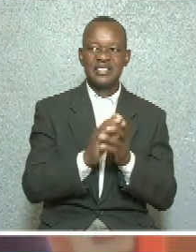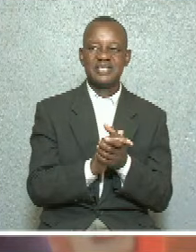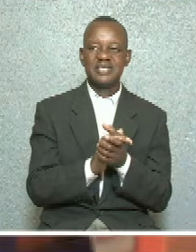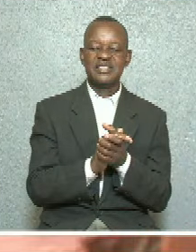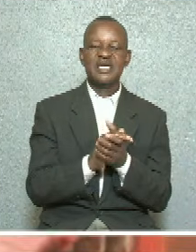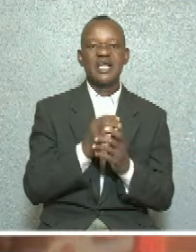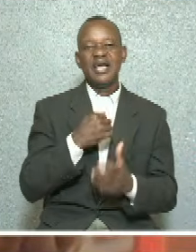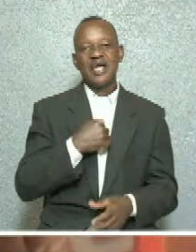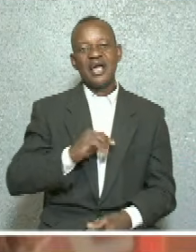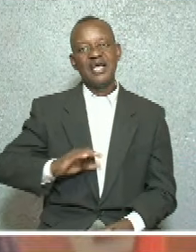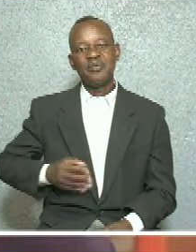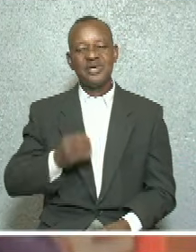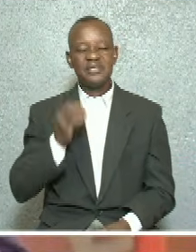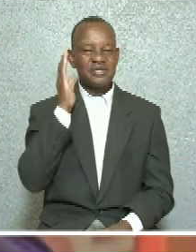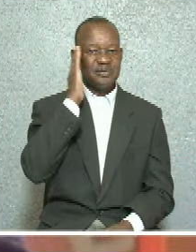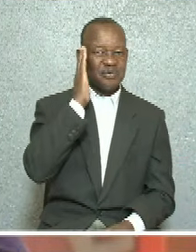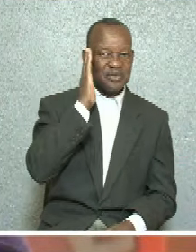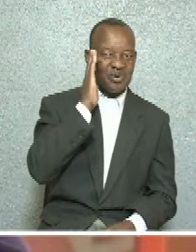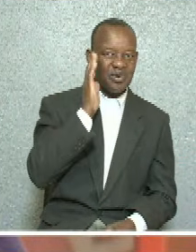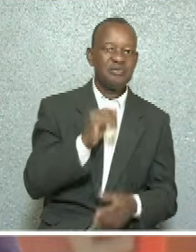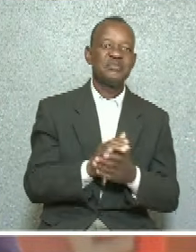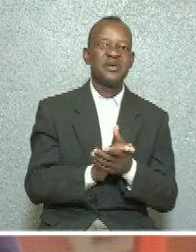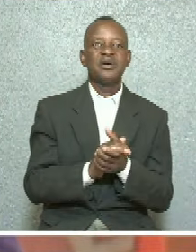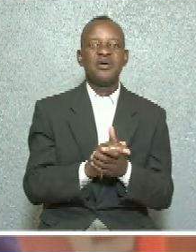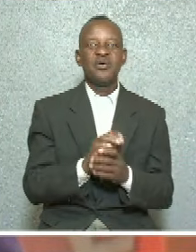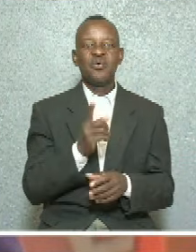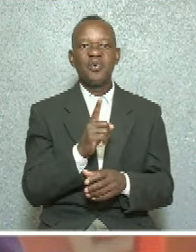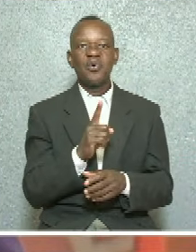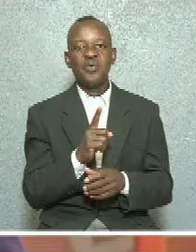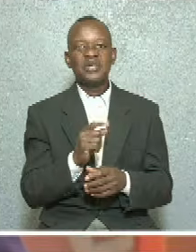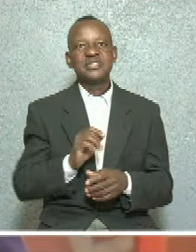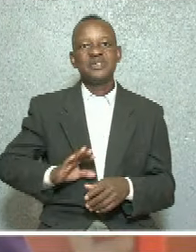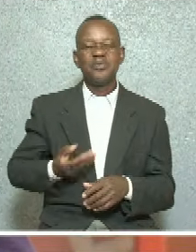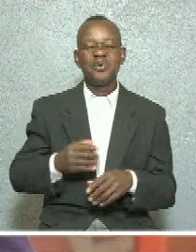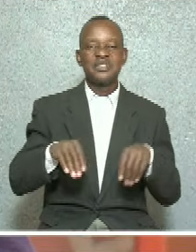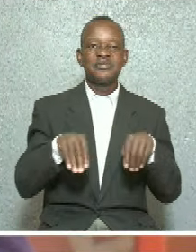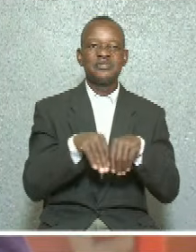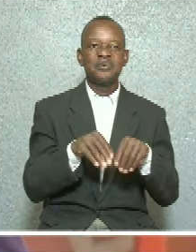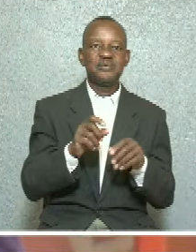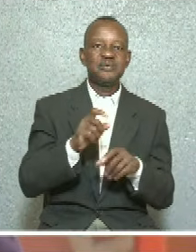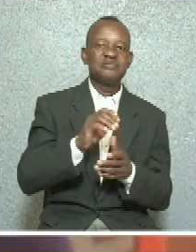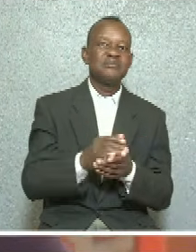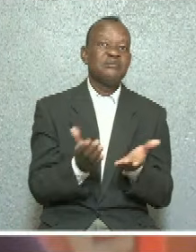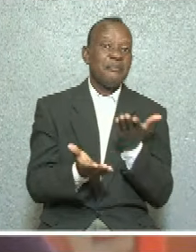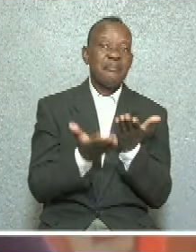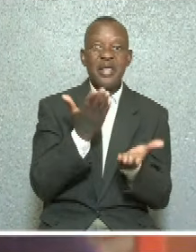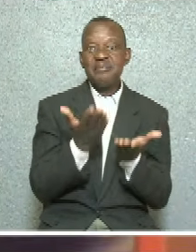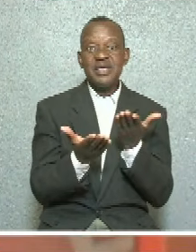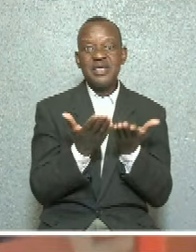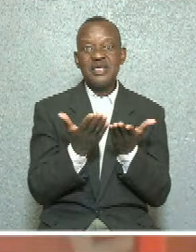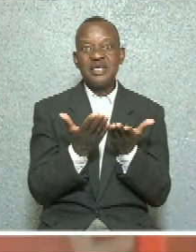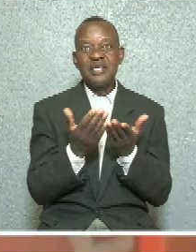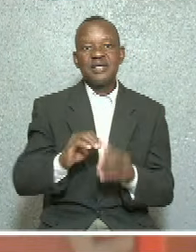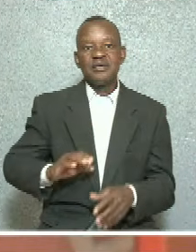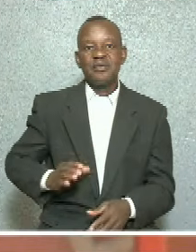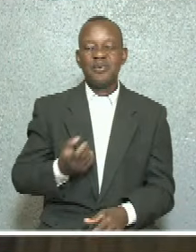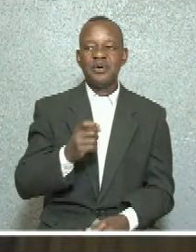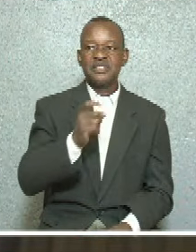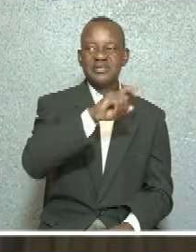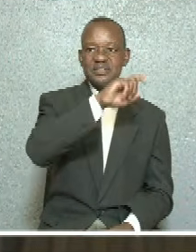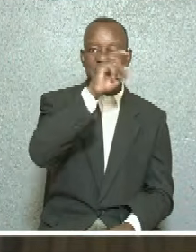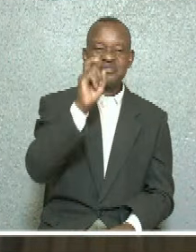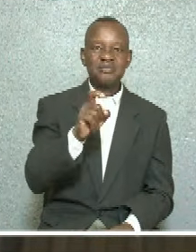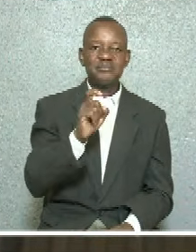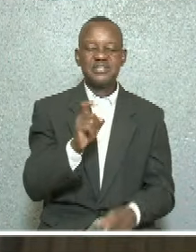and everything that you have heard, do you have any questions for us? Are there any questions you have for us? I see your hand